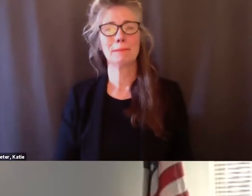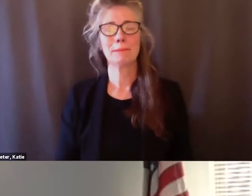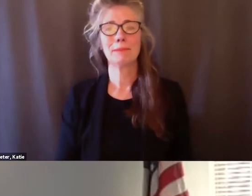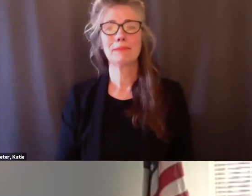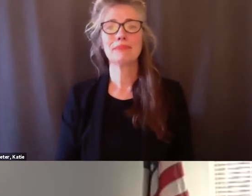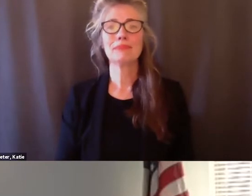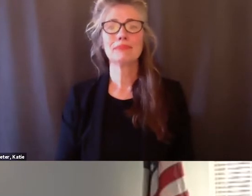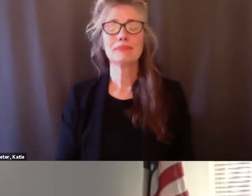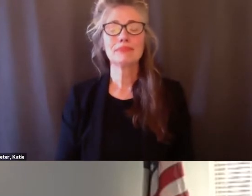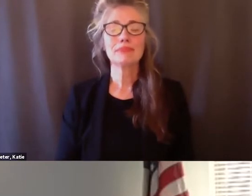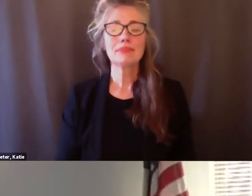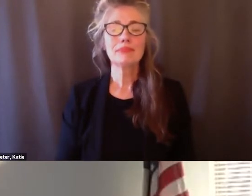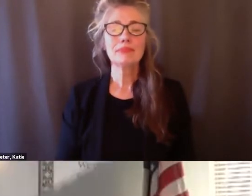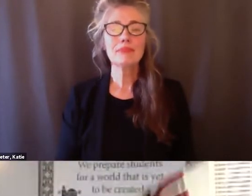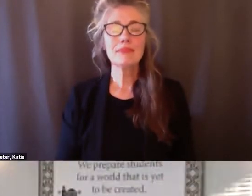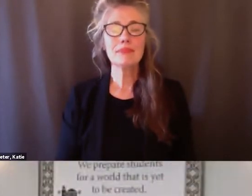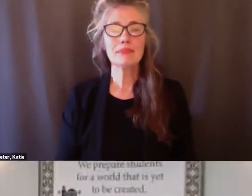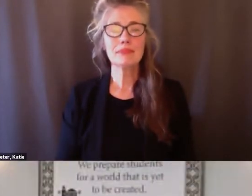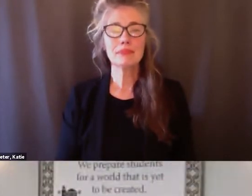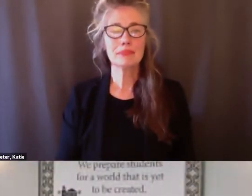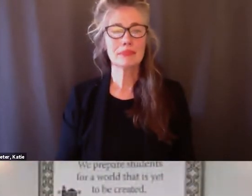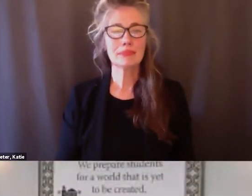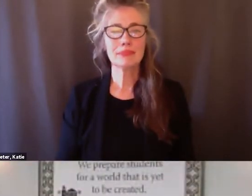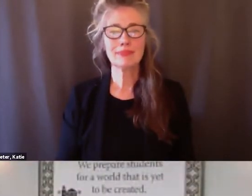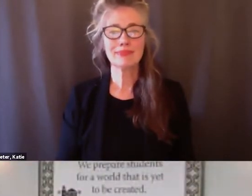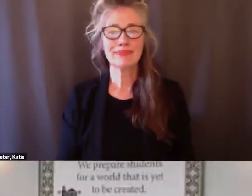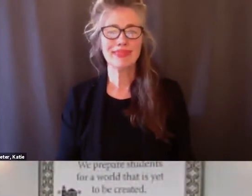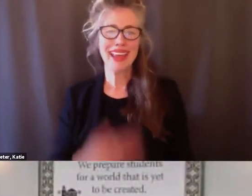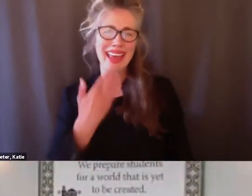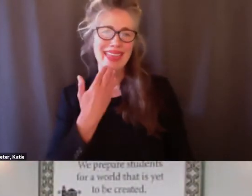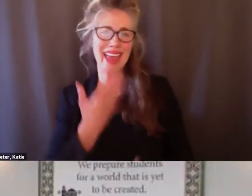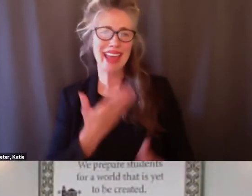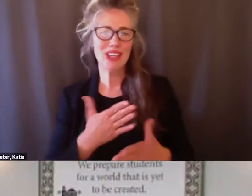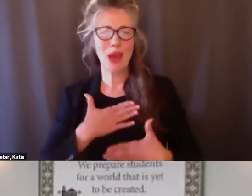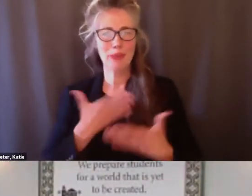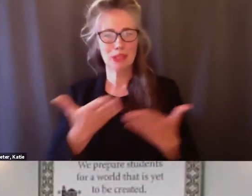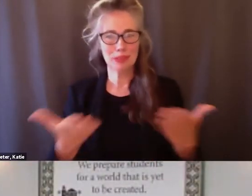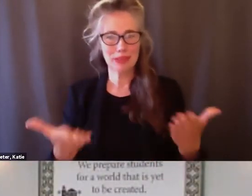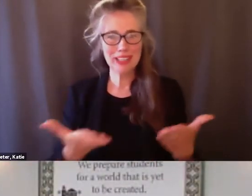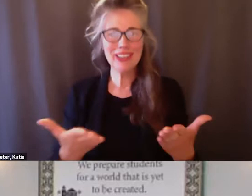Yes, thank you. So glad to be here tonight. Thank you for that very